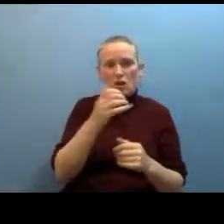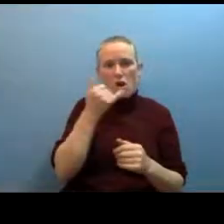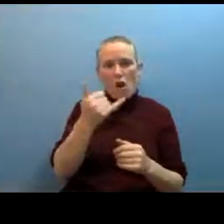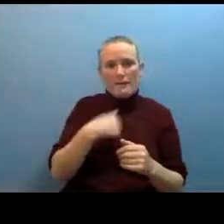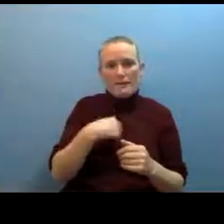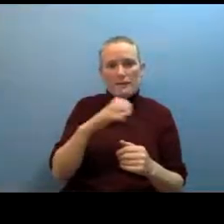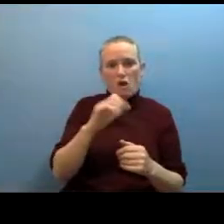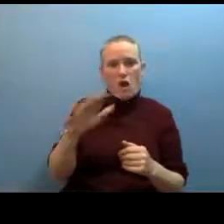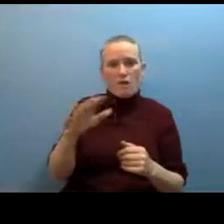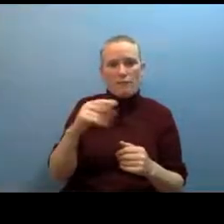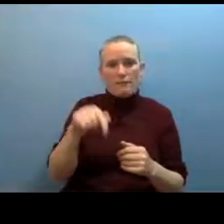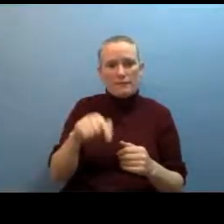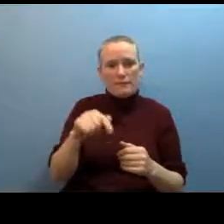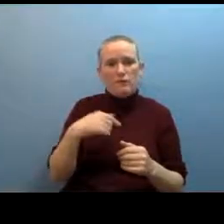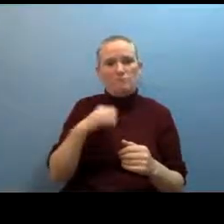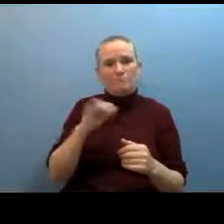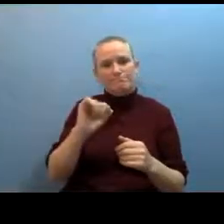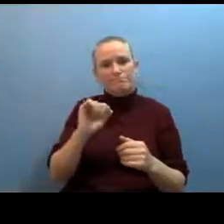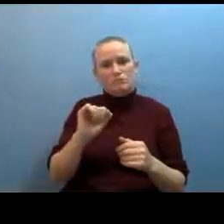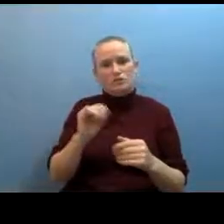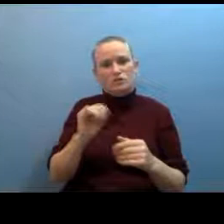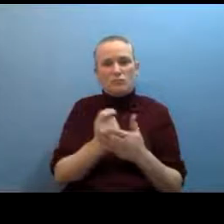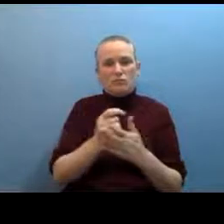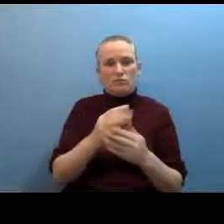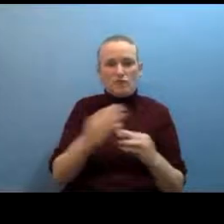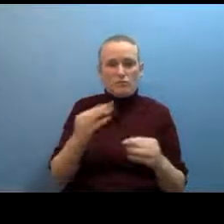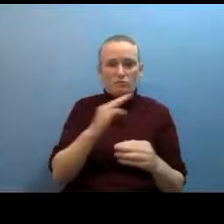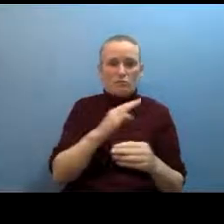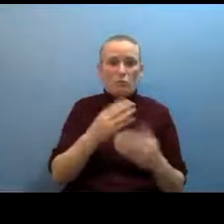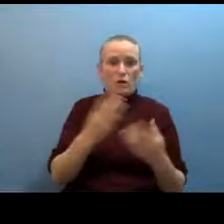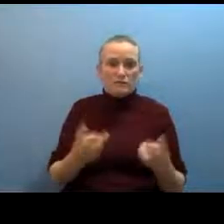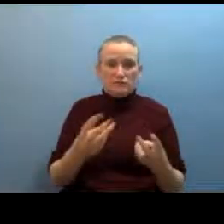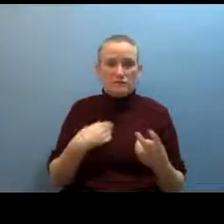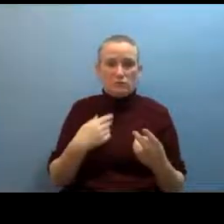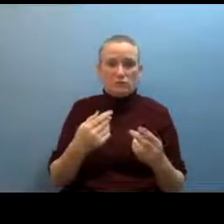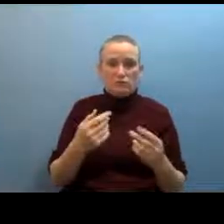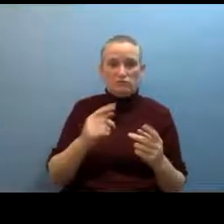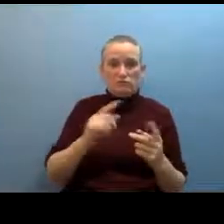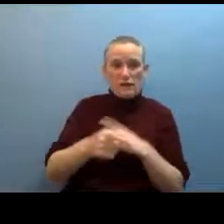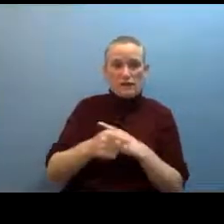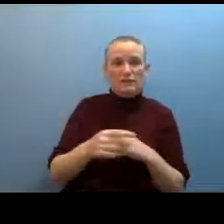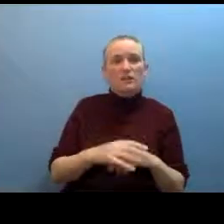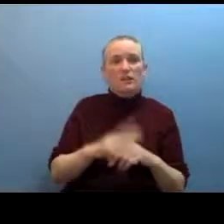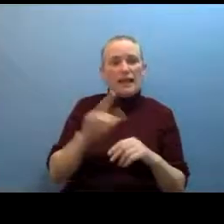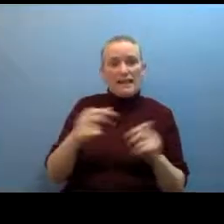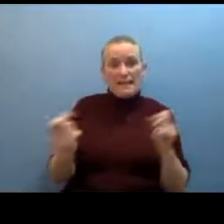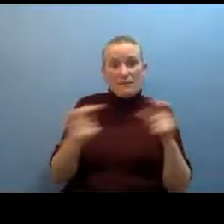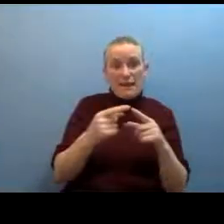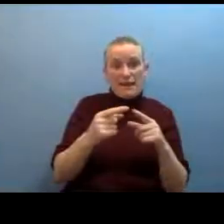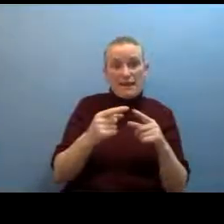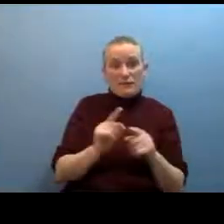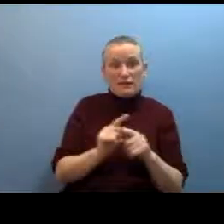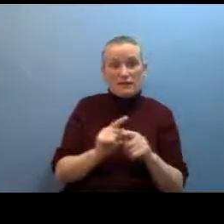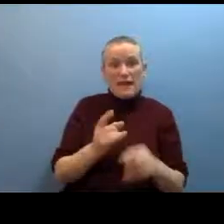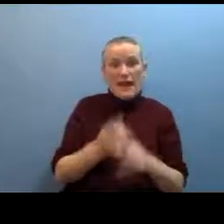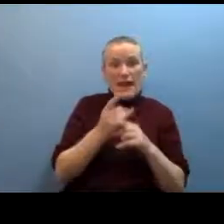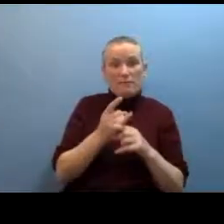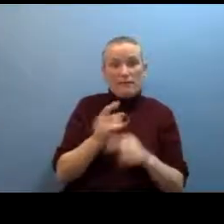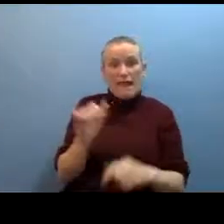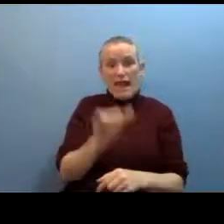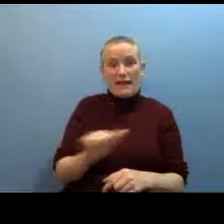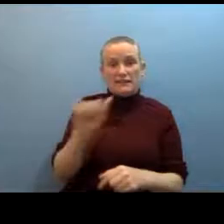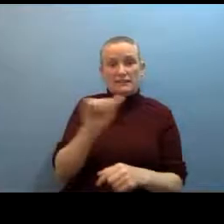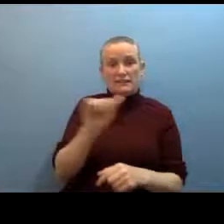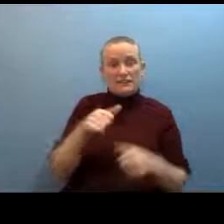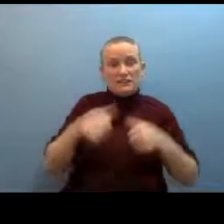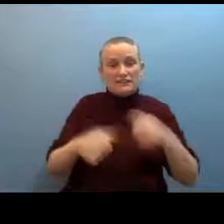that time. Or you can email help@Jigsaw anytime, and then we'll try and respond directly by email. So just a few options